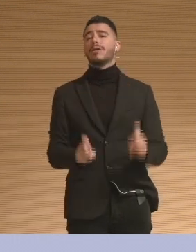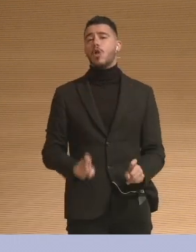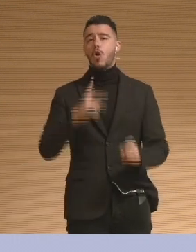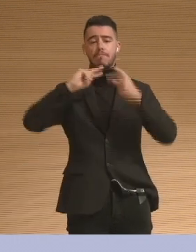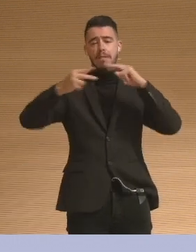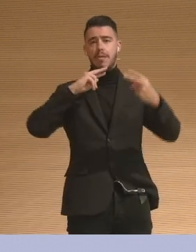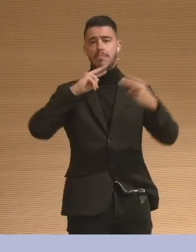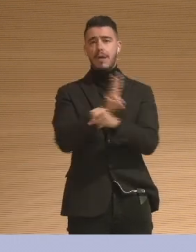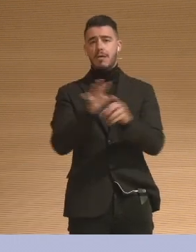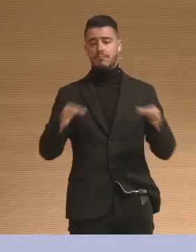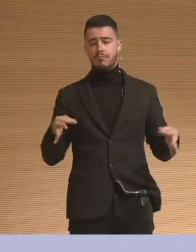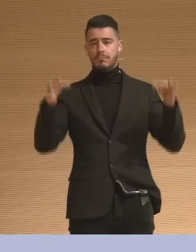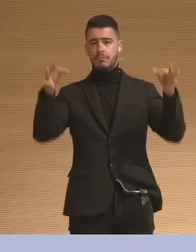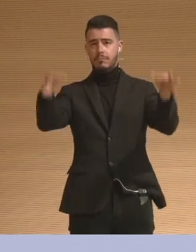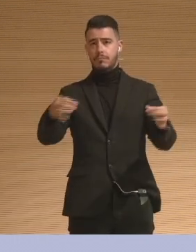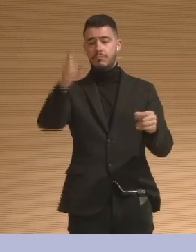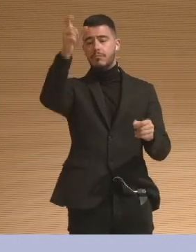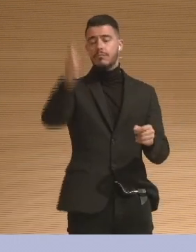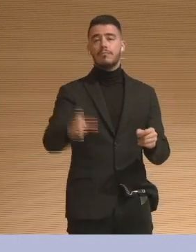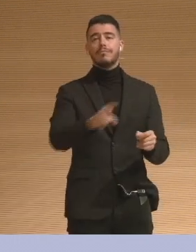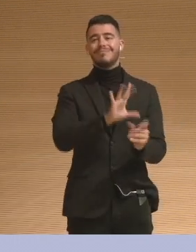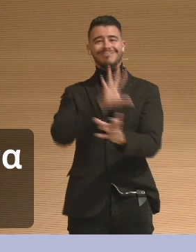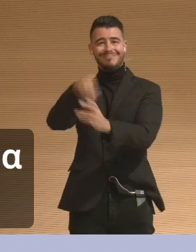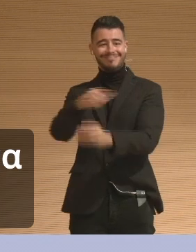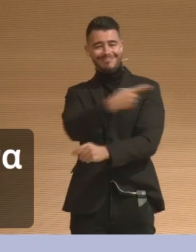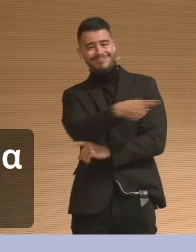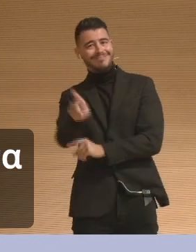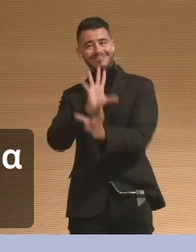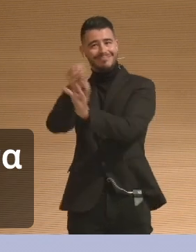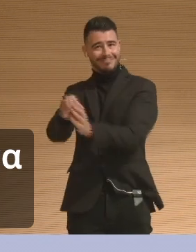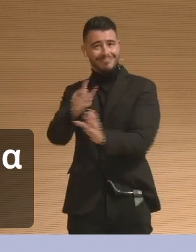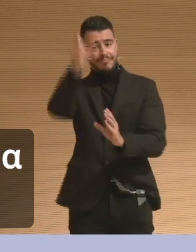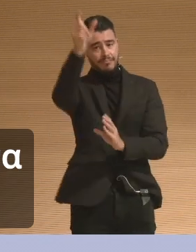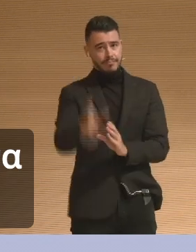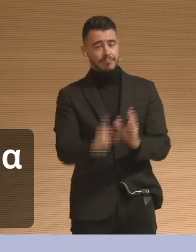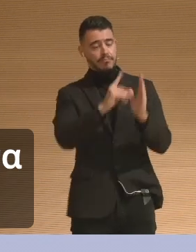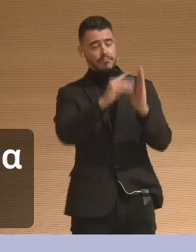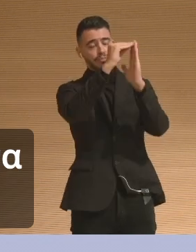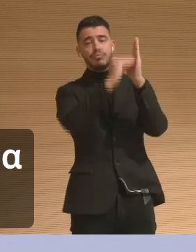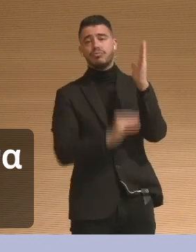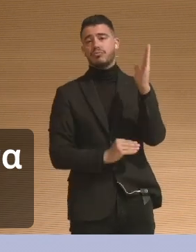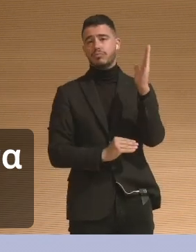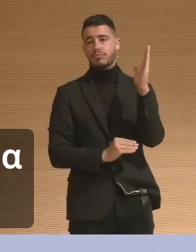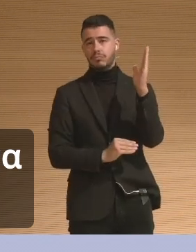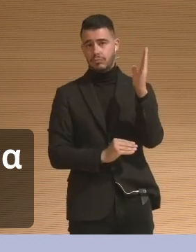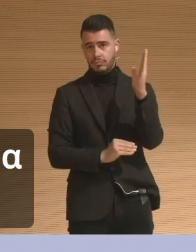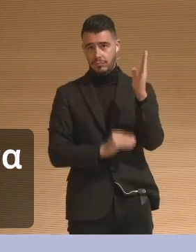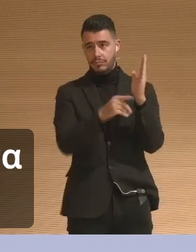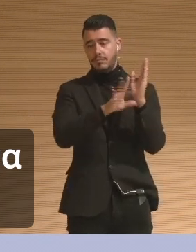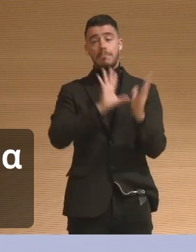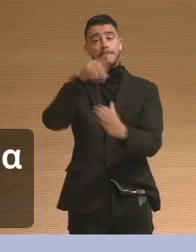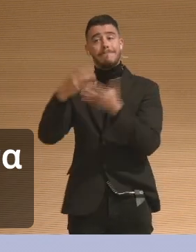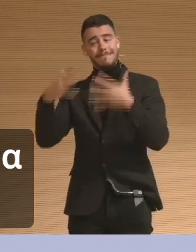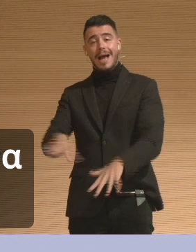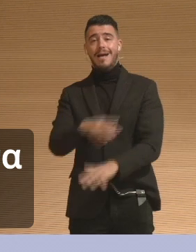and how effective they are. That's one way of monitoring it. And this is usually quite a useful way, because